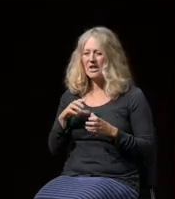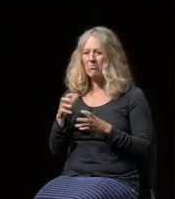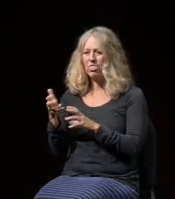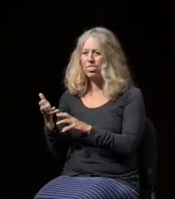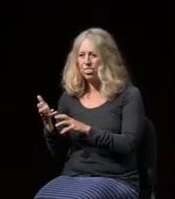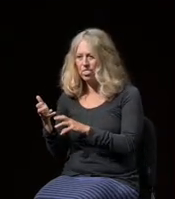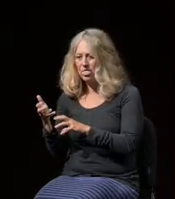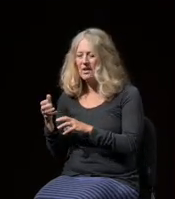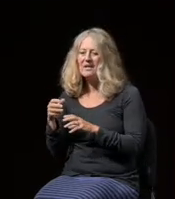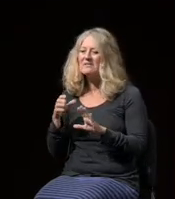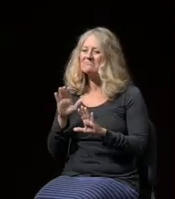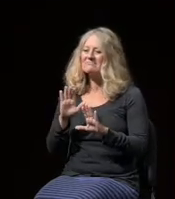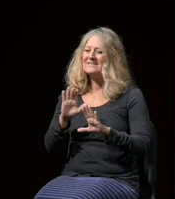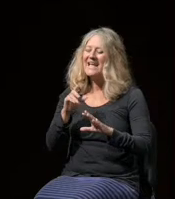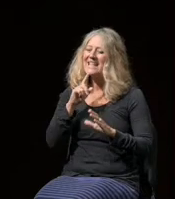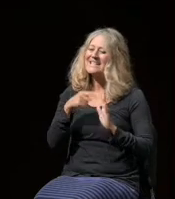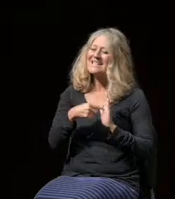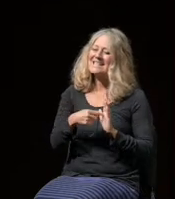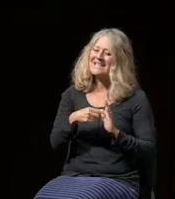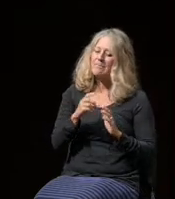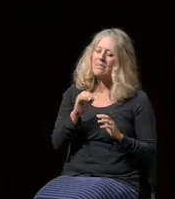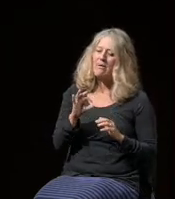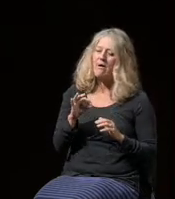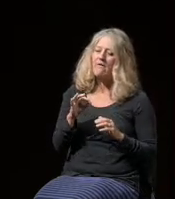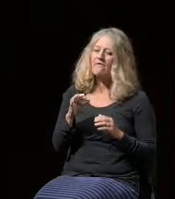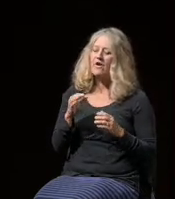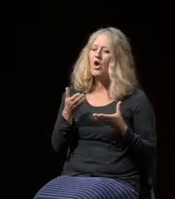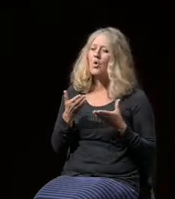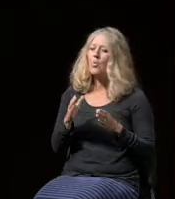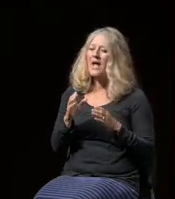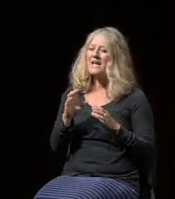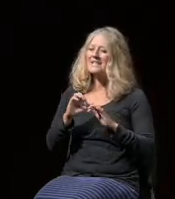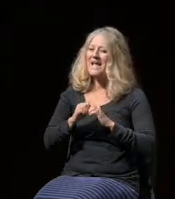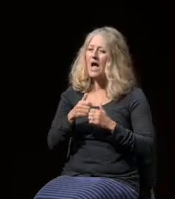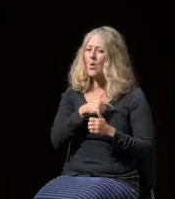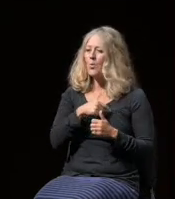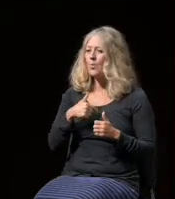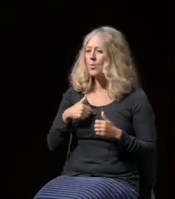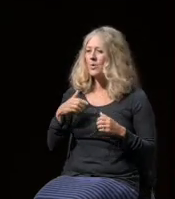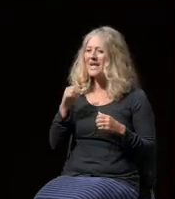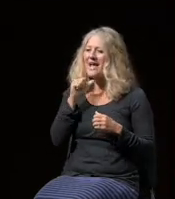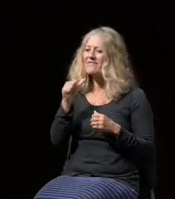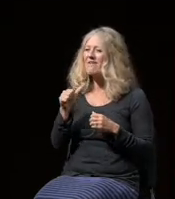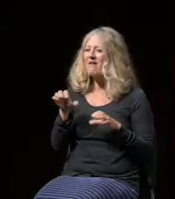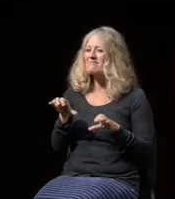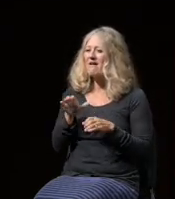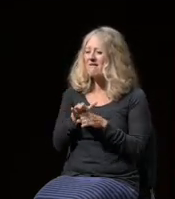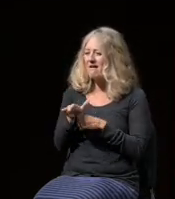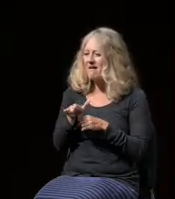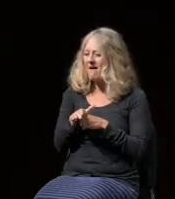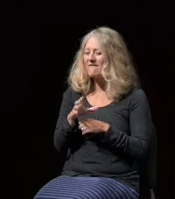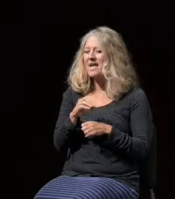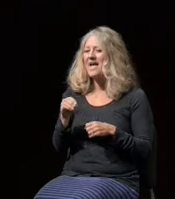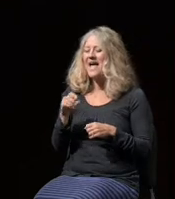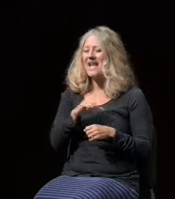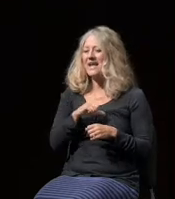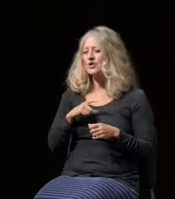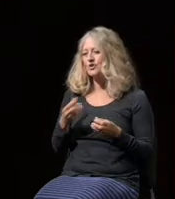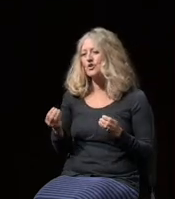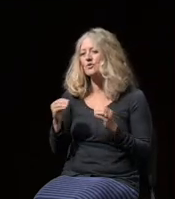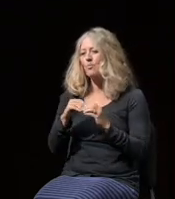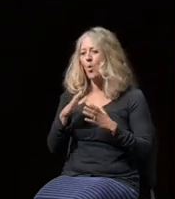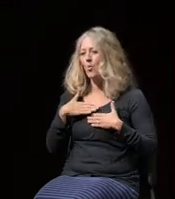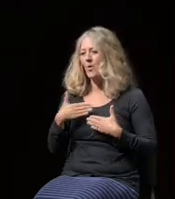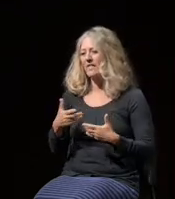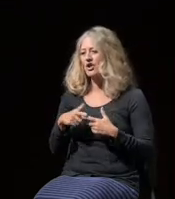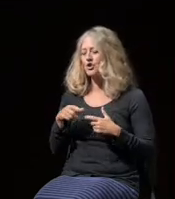It's not. It's an example of the ways in which we haven't done enough yet, and the legislature is more than willing to